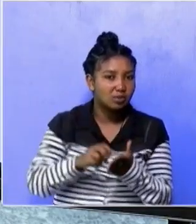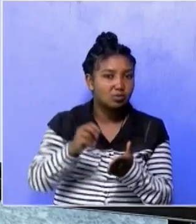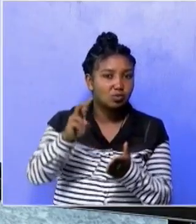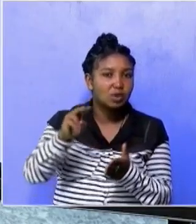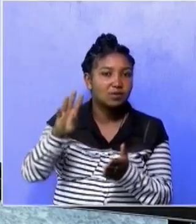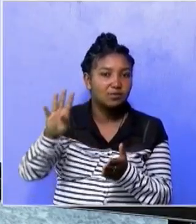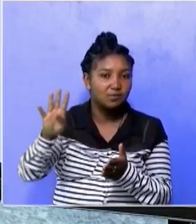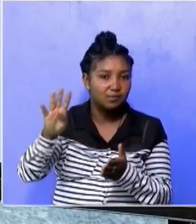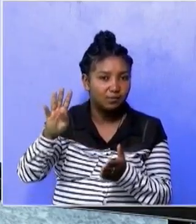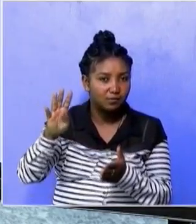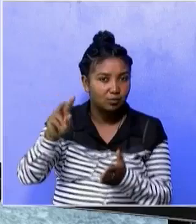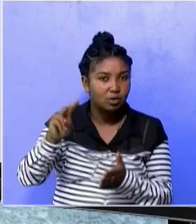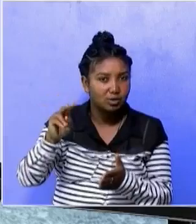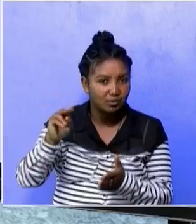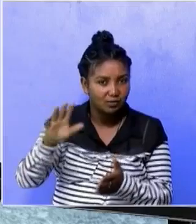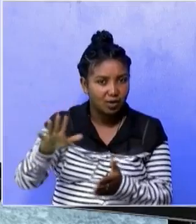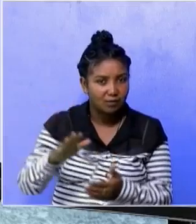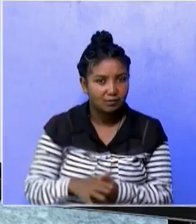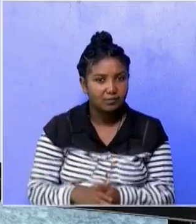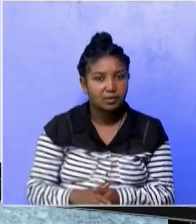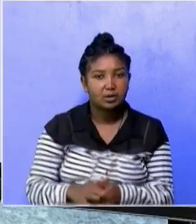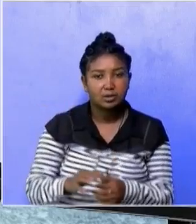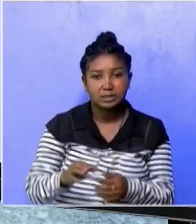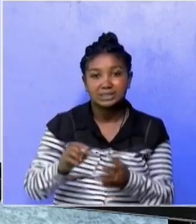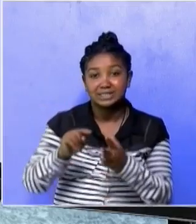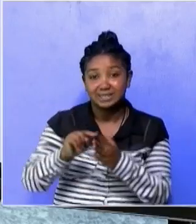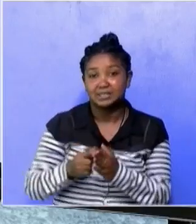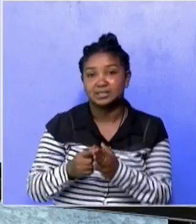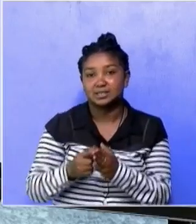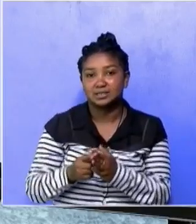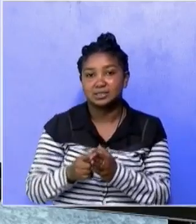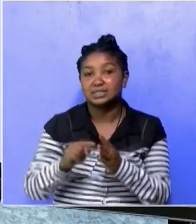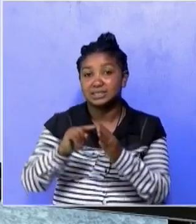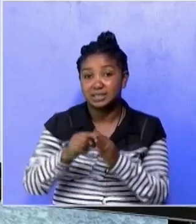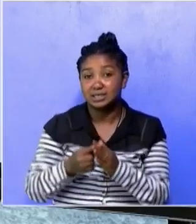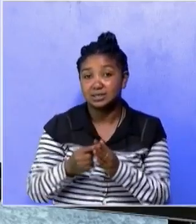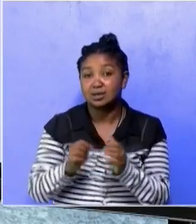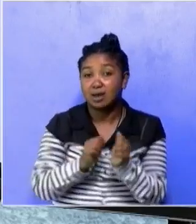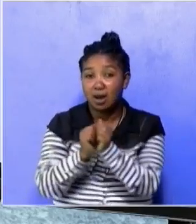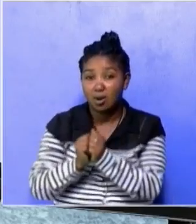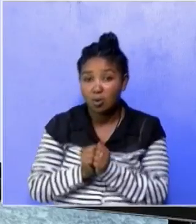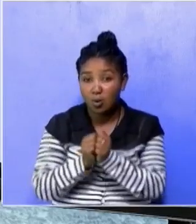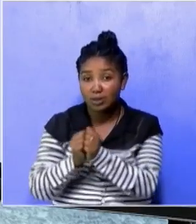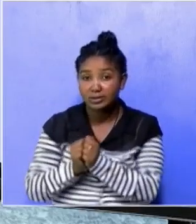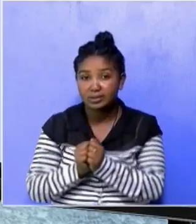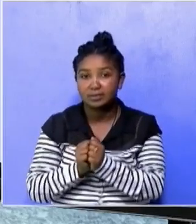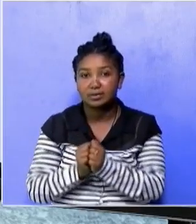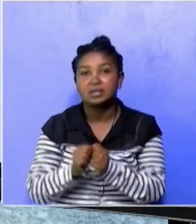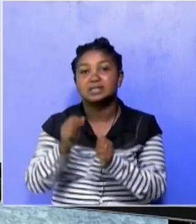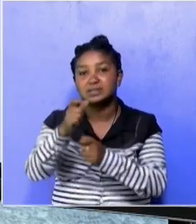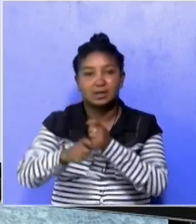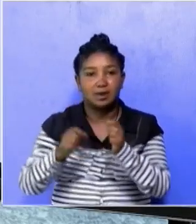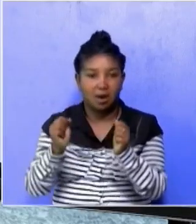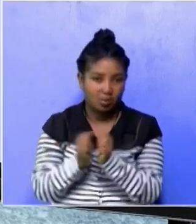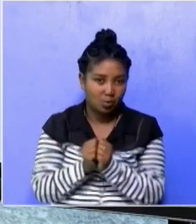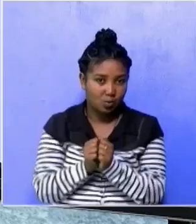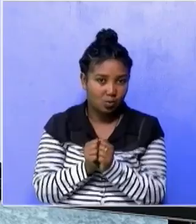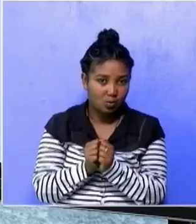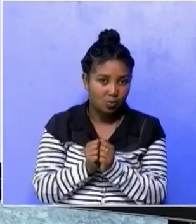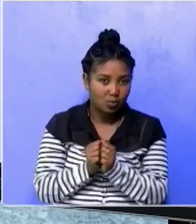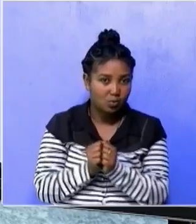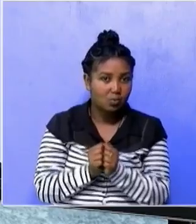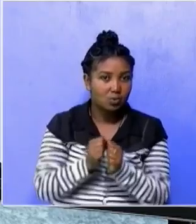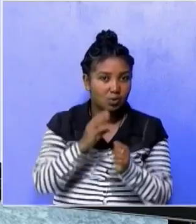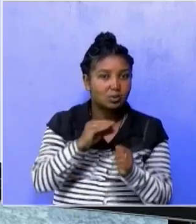You are welcome to see the position of since. It usually goes with what? The year. That's why